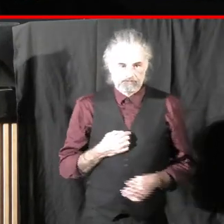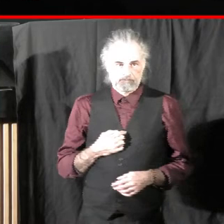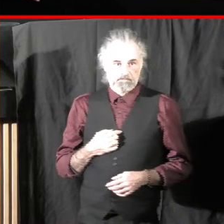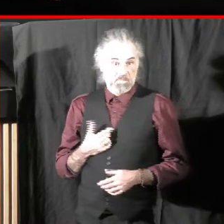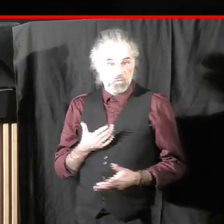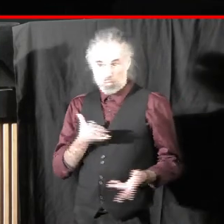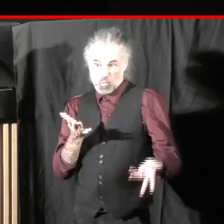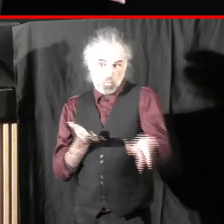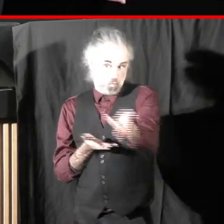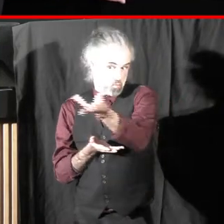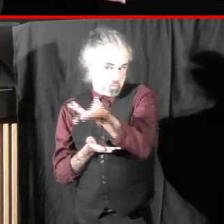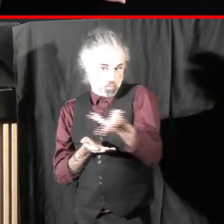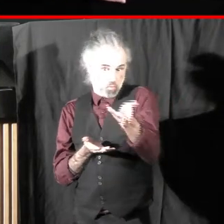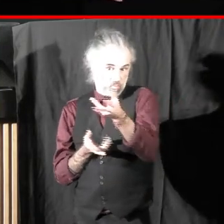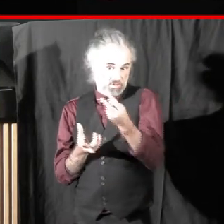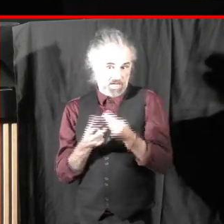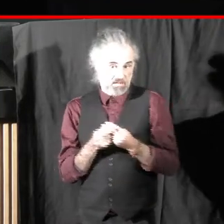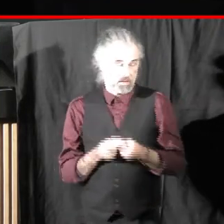together.